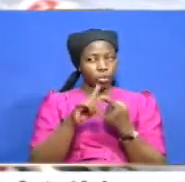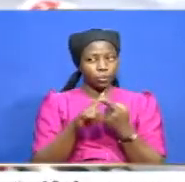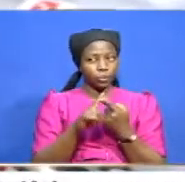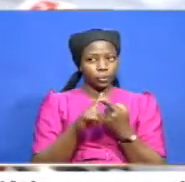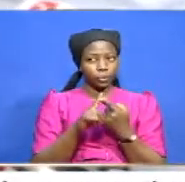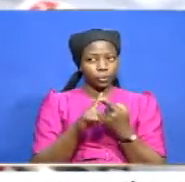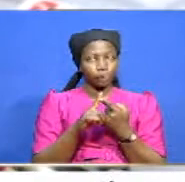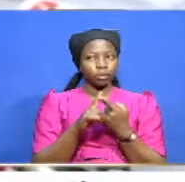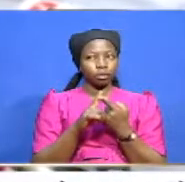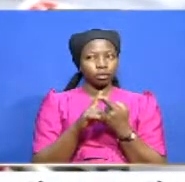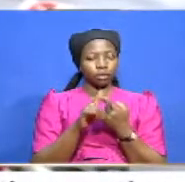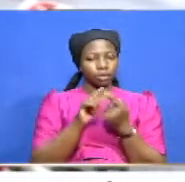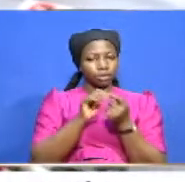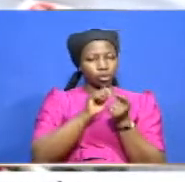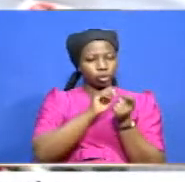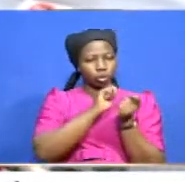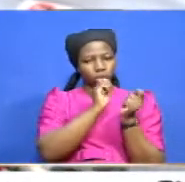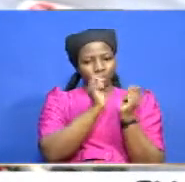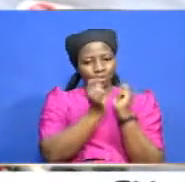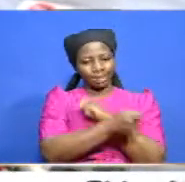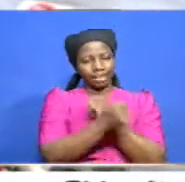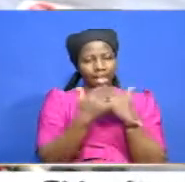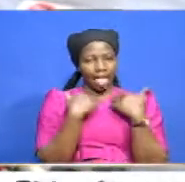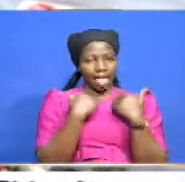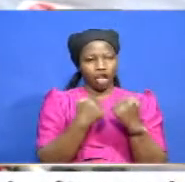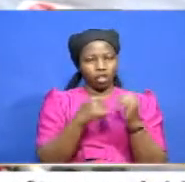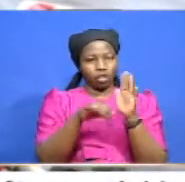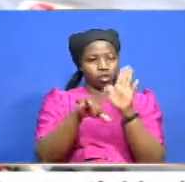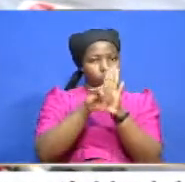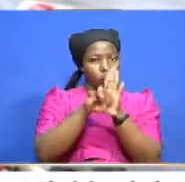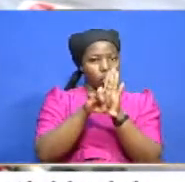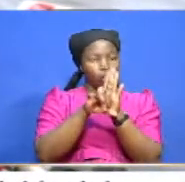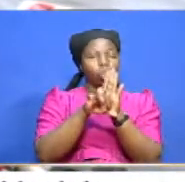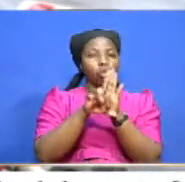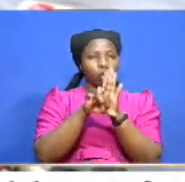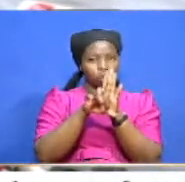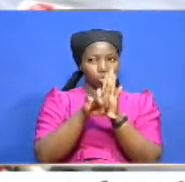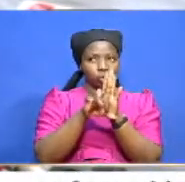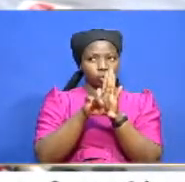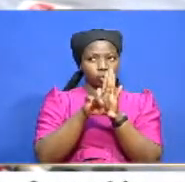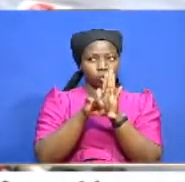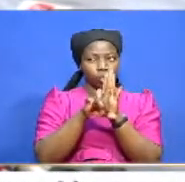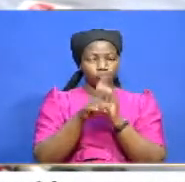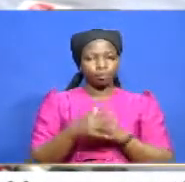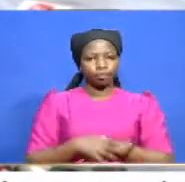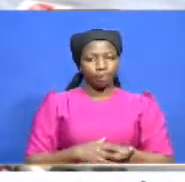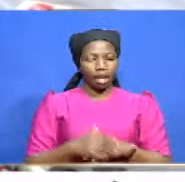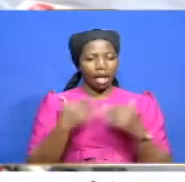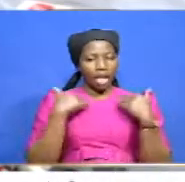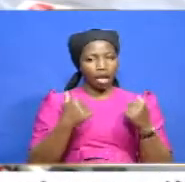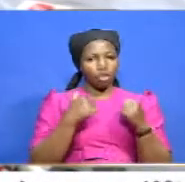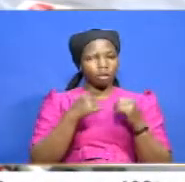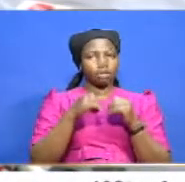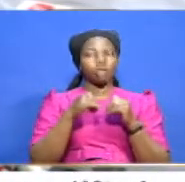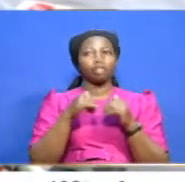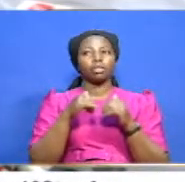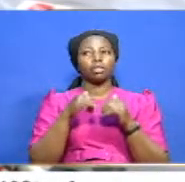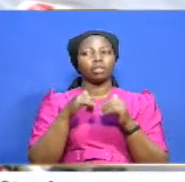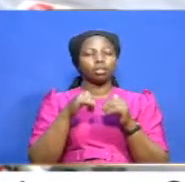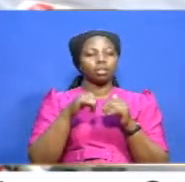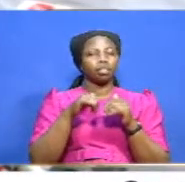to amend the health law amendment, the health laws, the health regulatory bodies